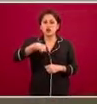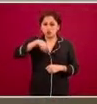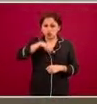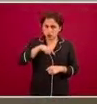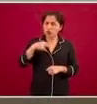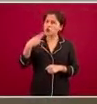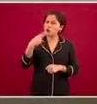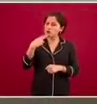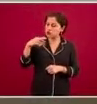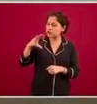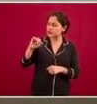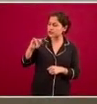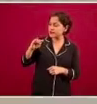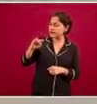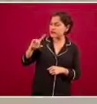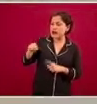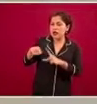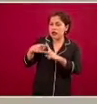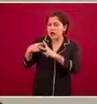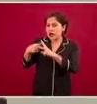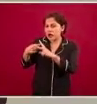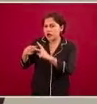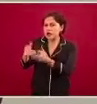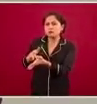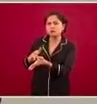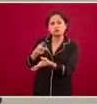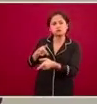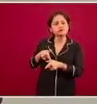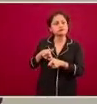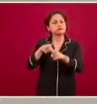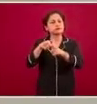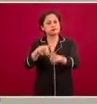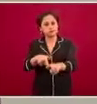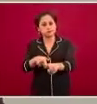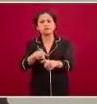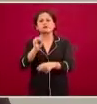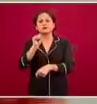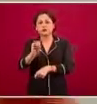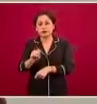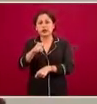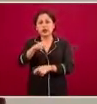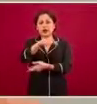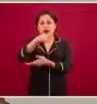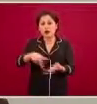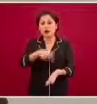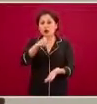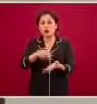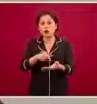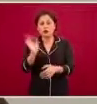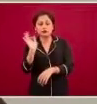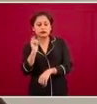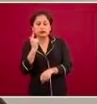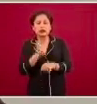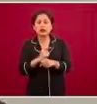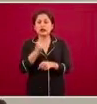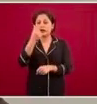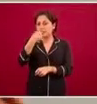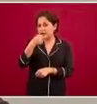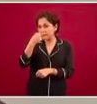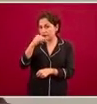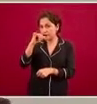So we will continue to use the sentinel model, and in those cases that the definition of case